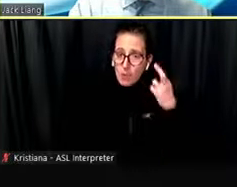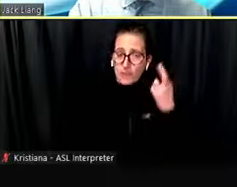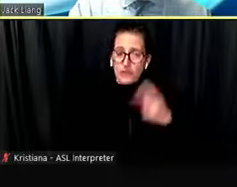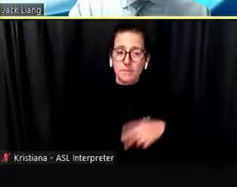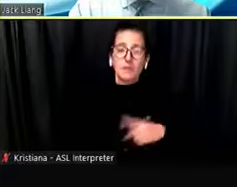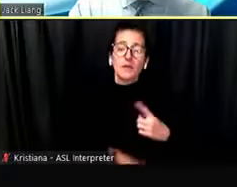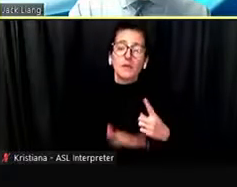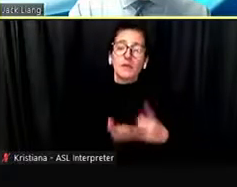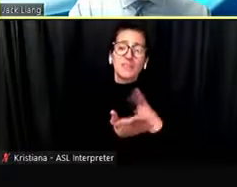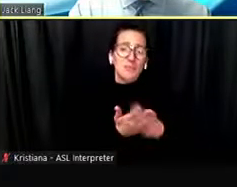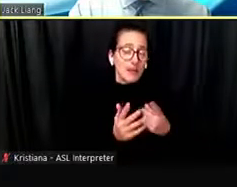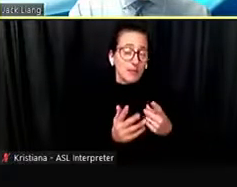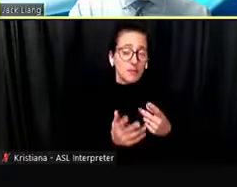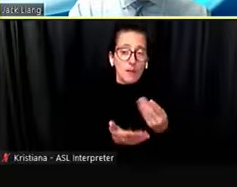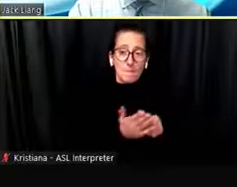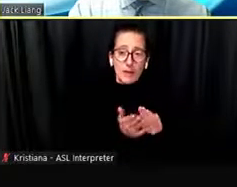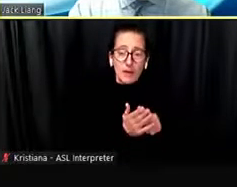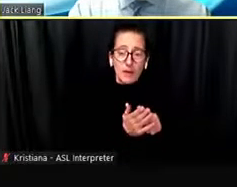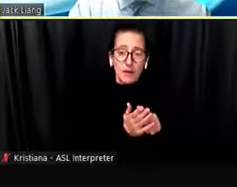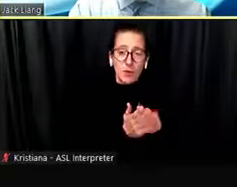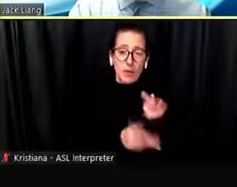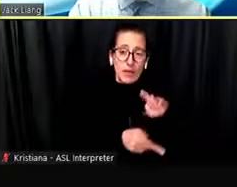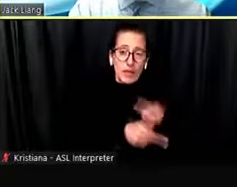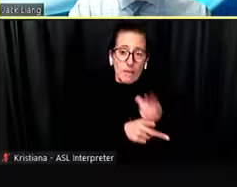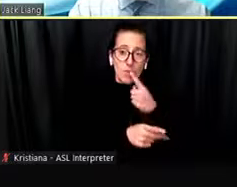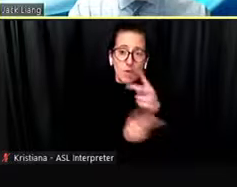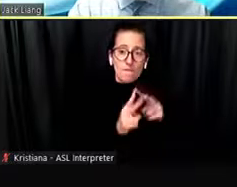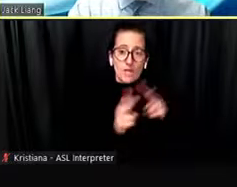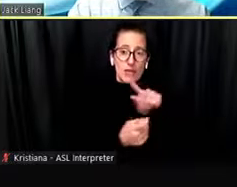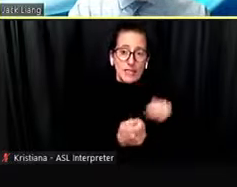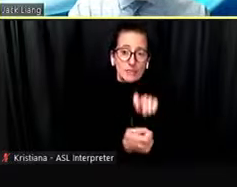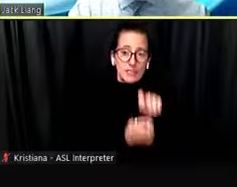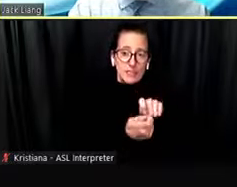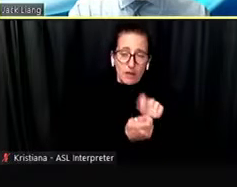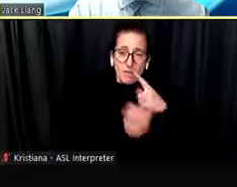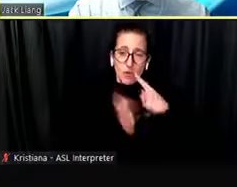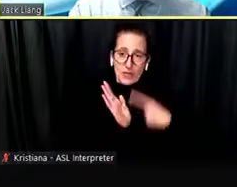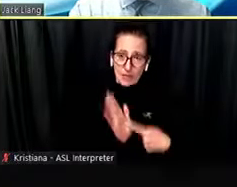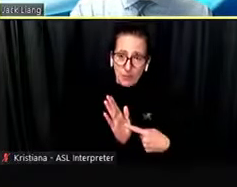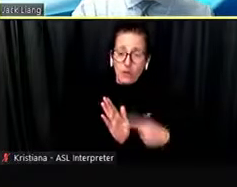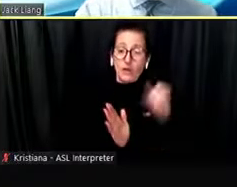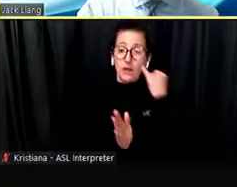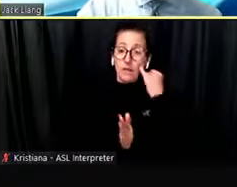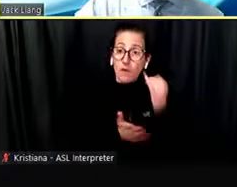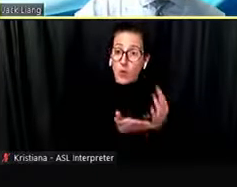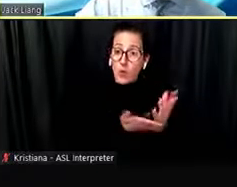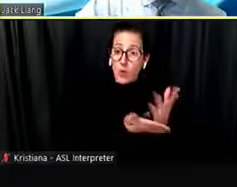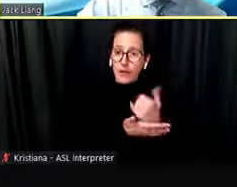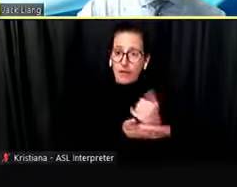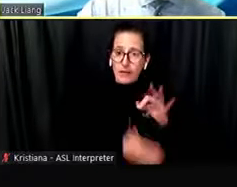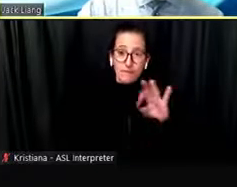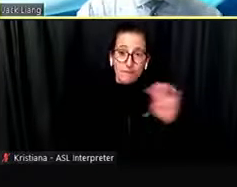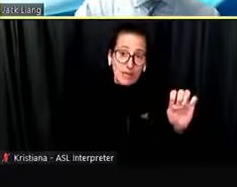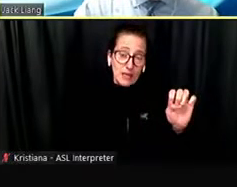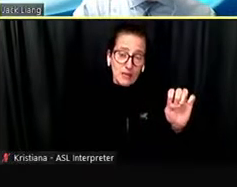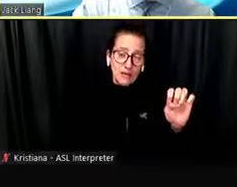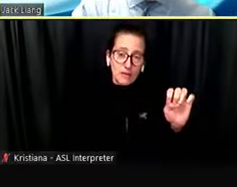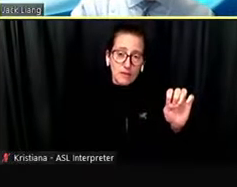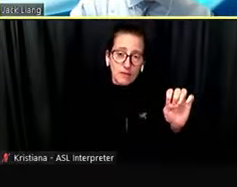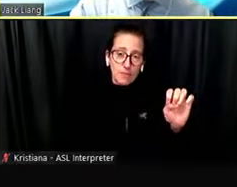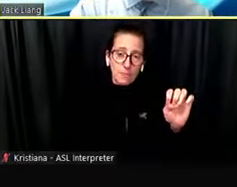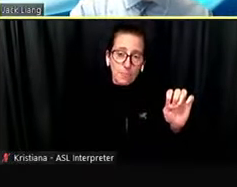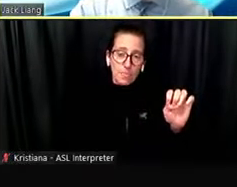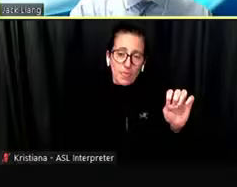specific revenue source. For example, if there's a certain kind of fee that we collect to conduct particular